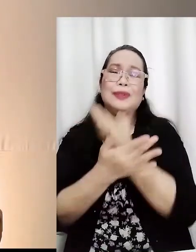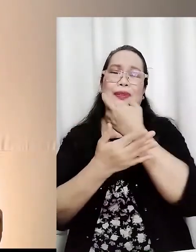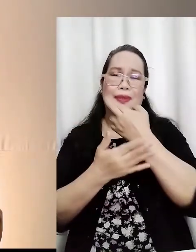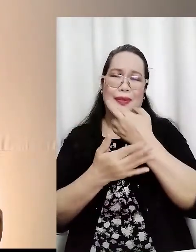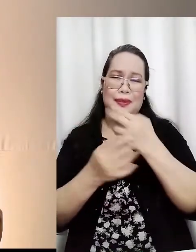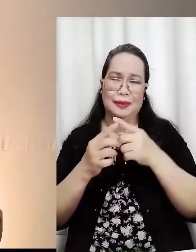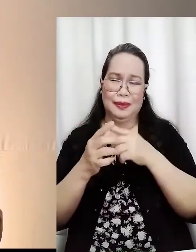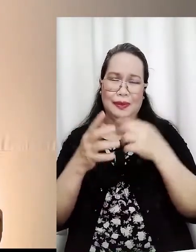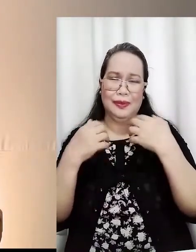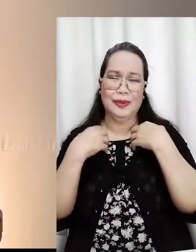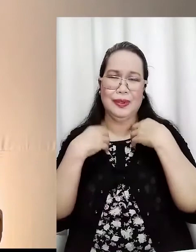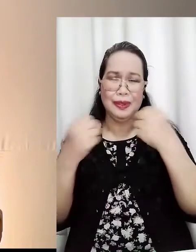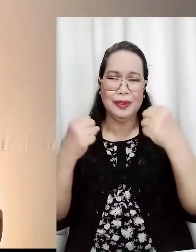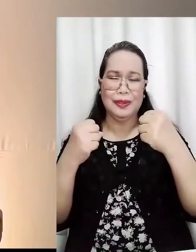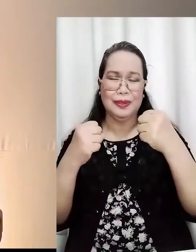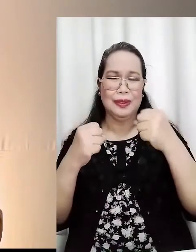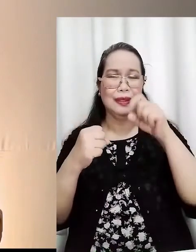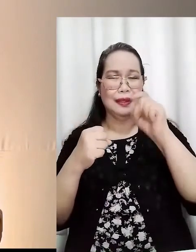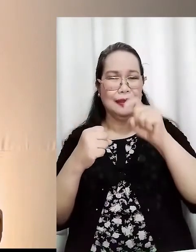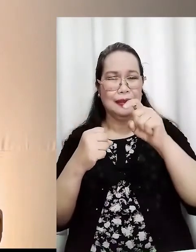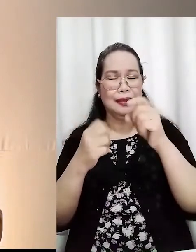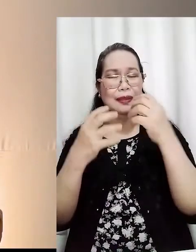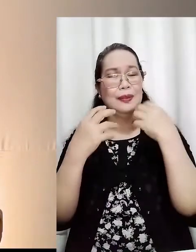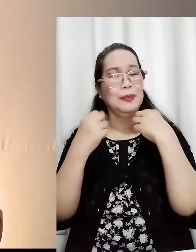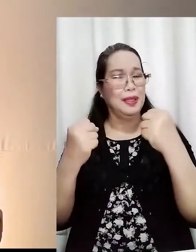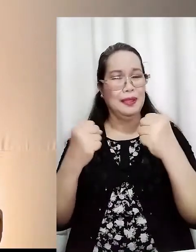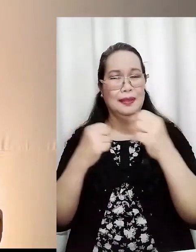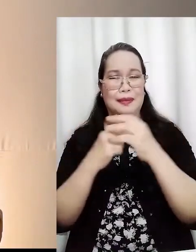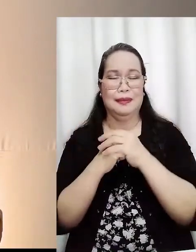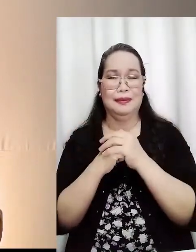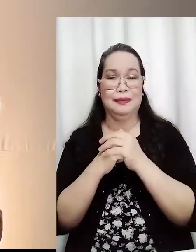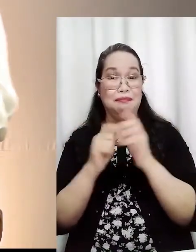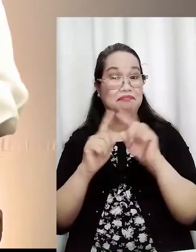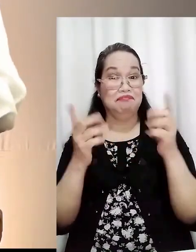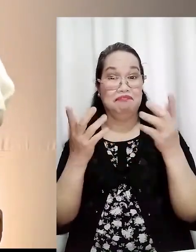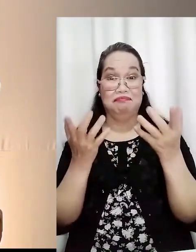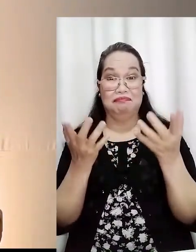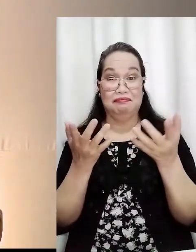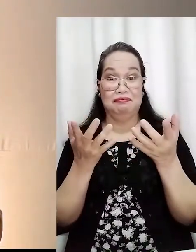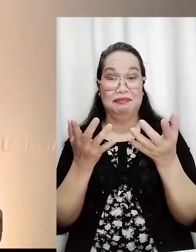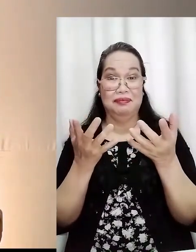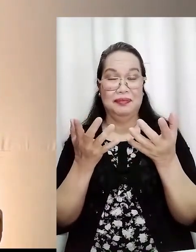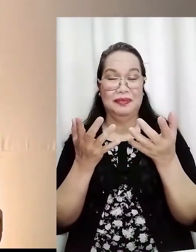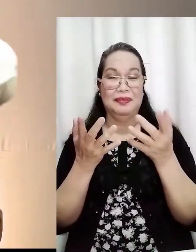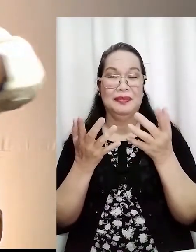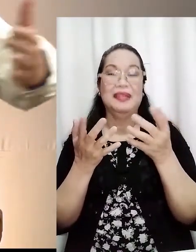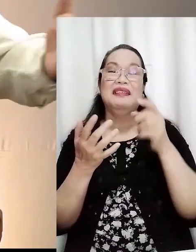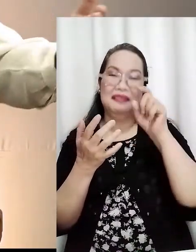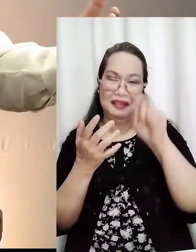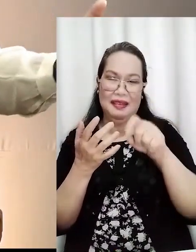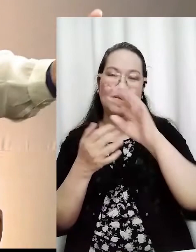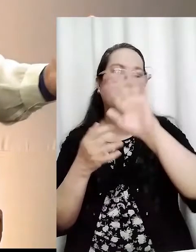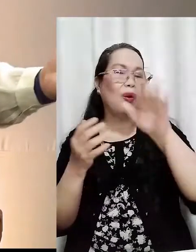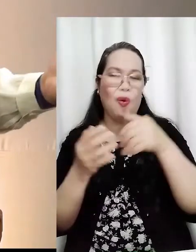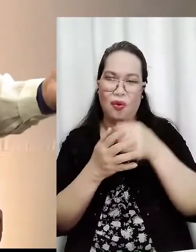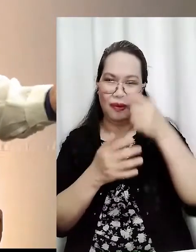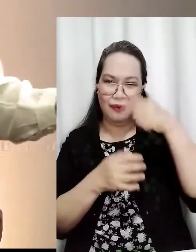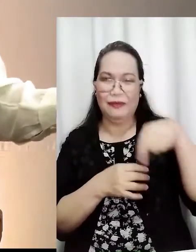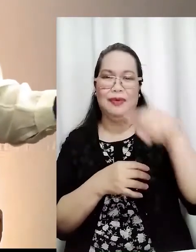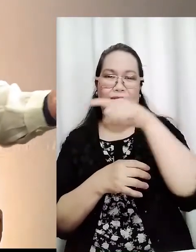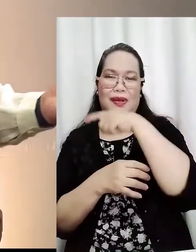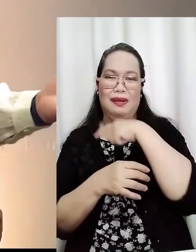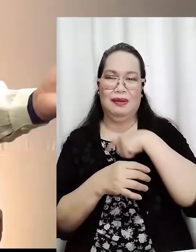and needed to be healed. But it takes all of us to create that safe